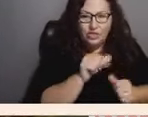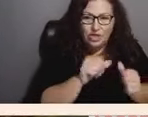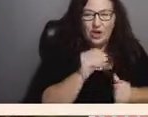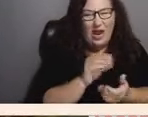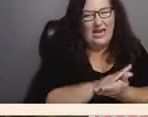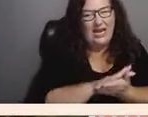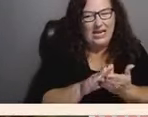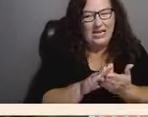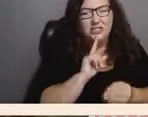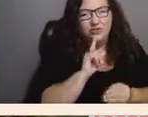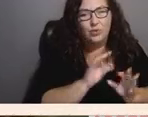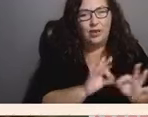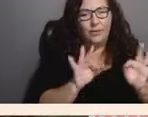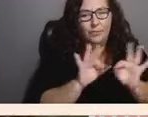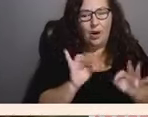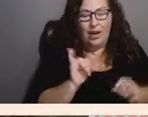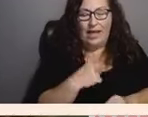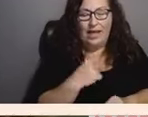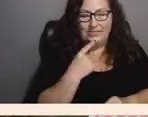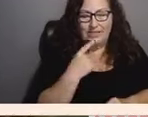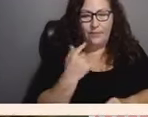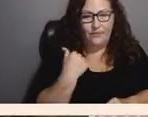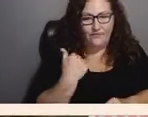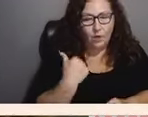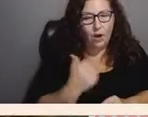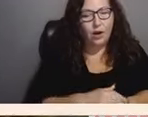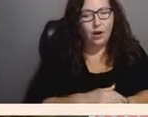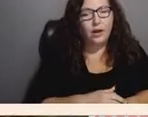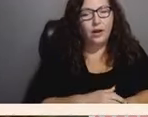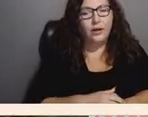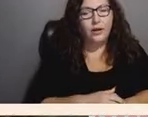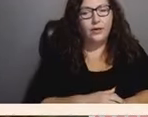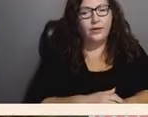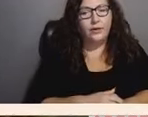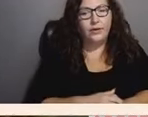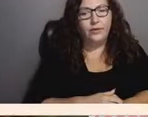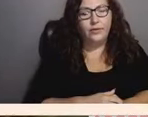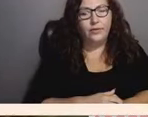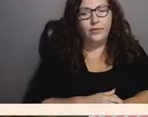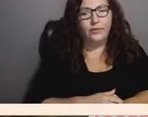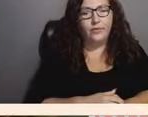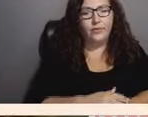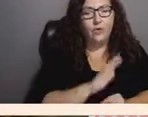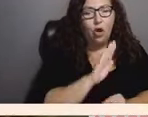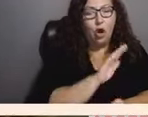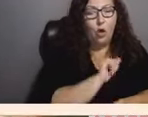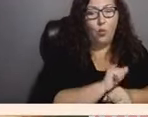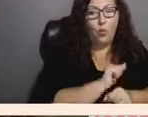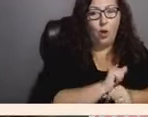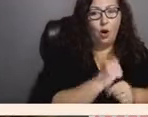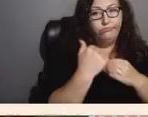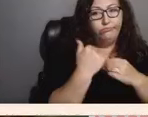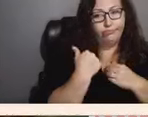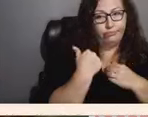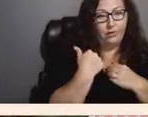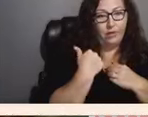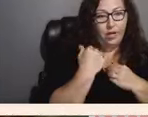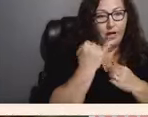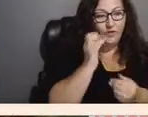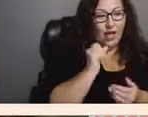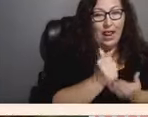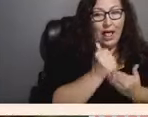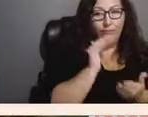before, the lighter that you can lighten the load for your wife, it will reciprocate back to you,